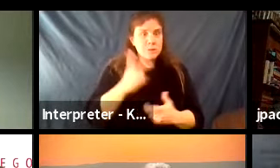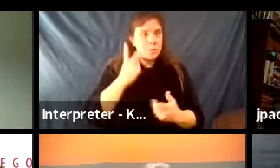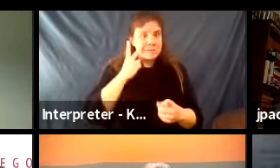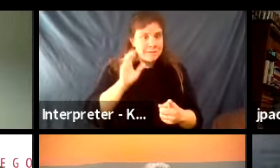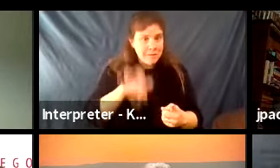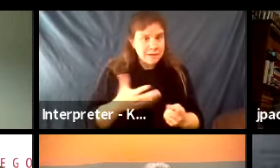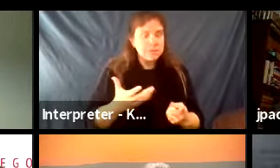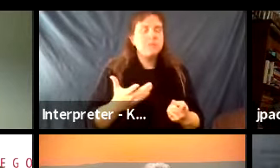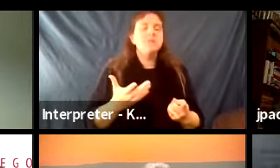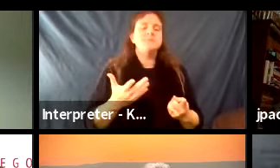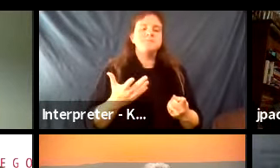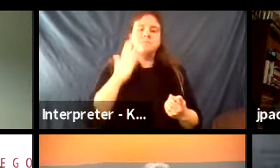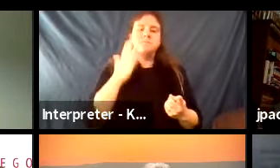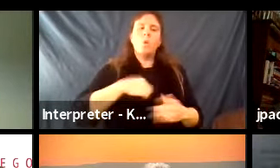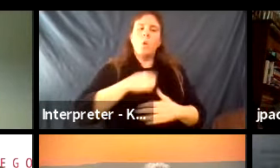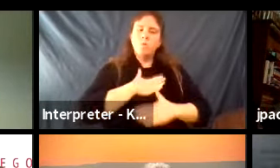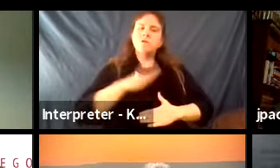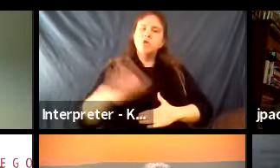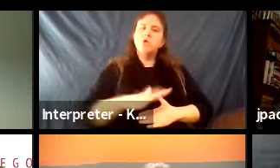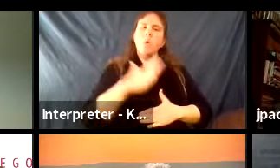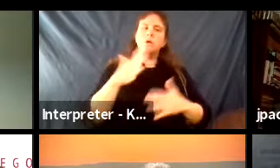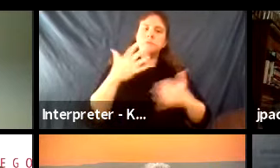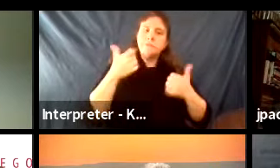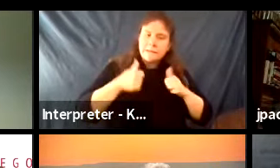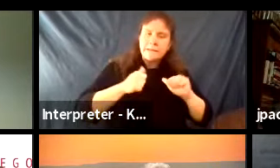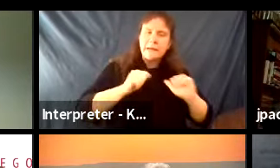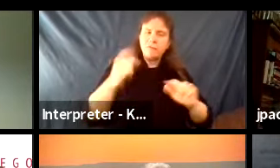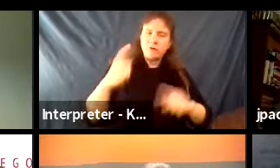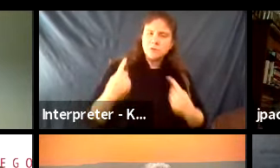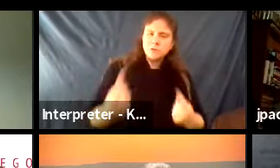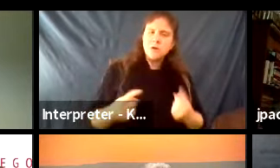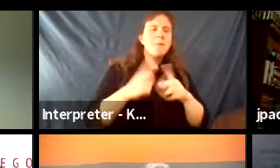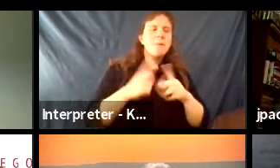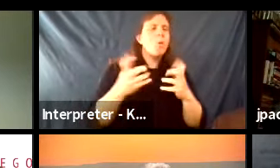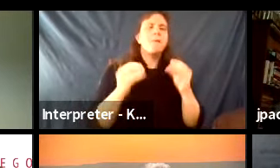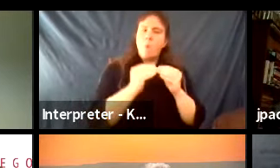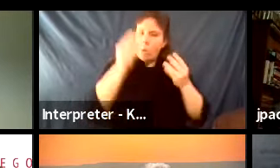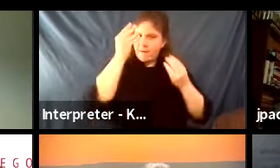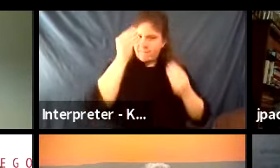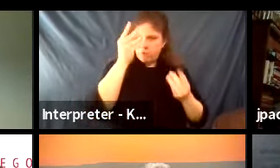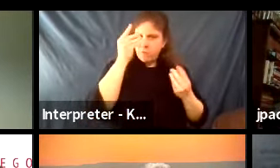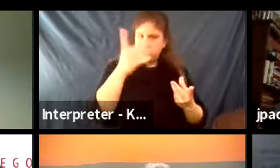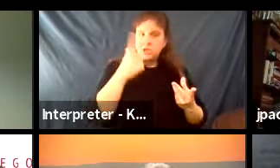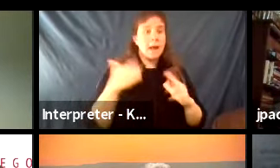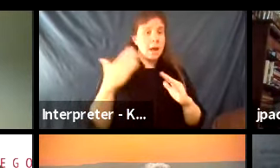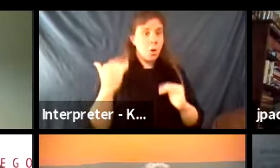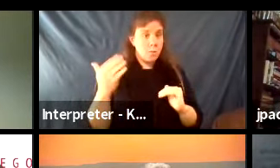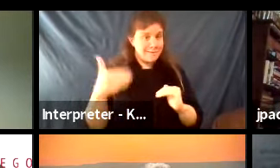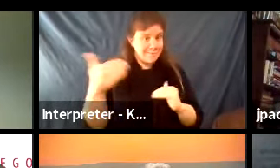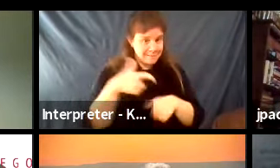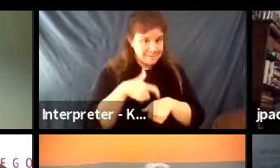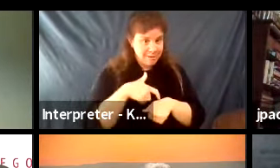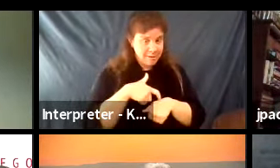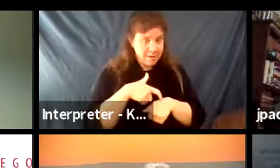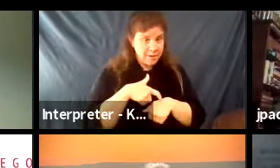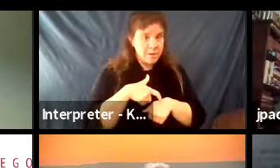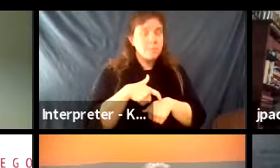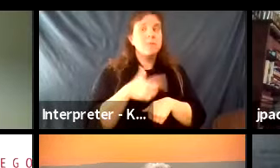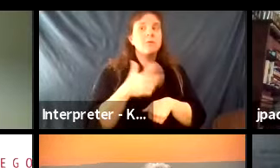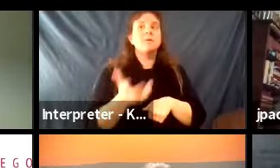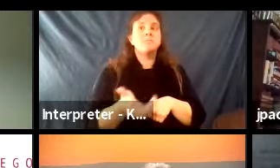the effort, want to get so much more information. I think that's to Denny's point too, and hoping that the next time, if we